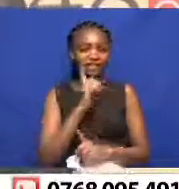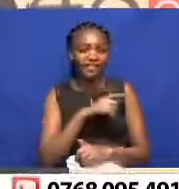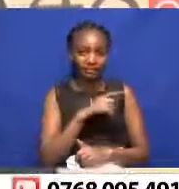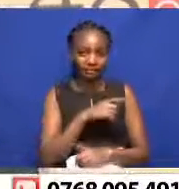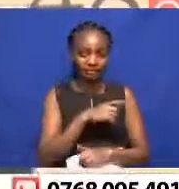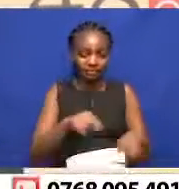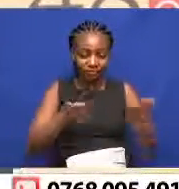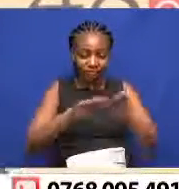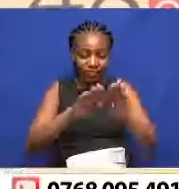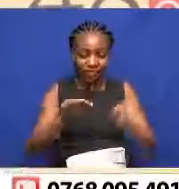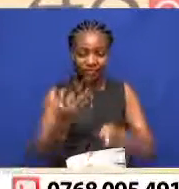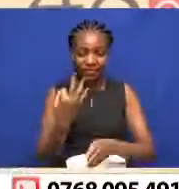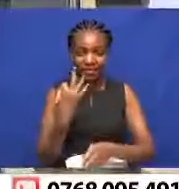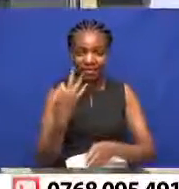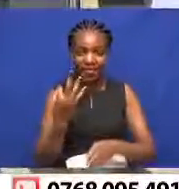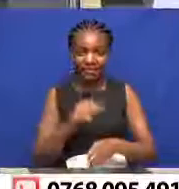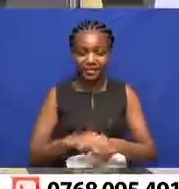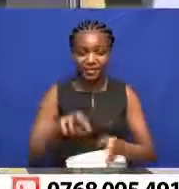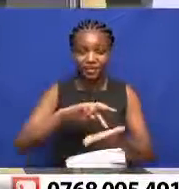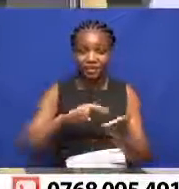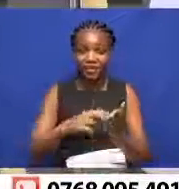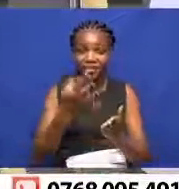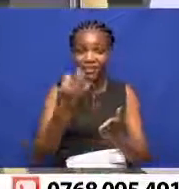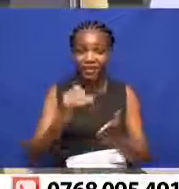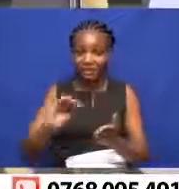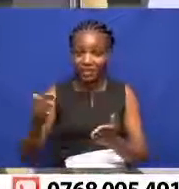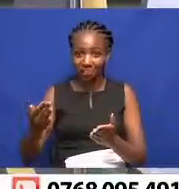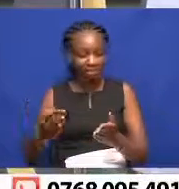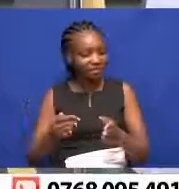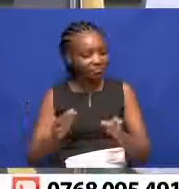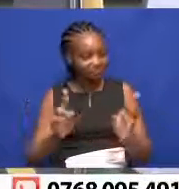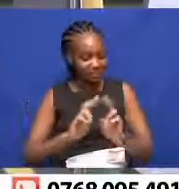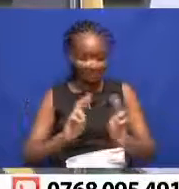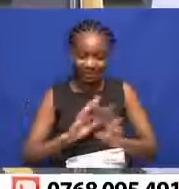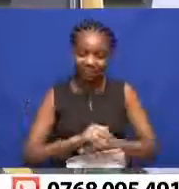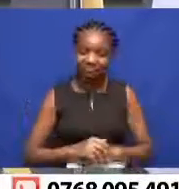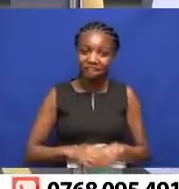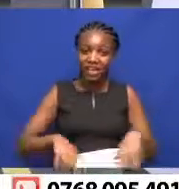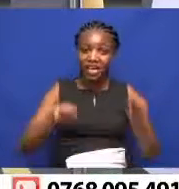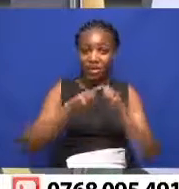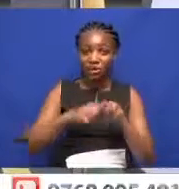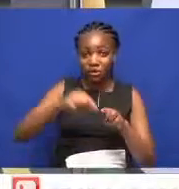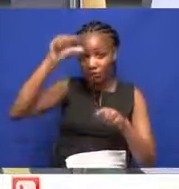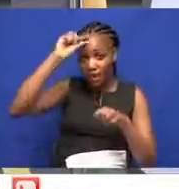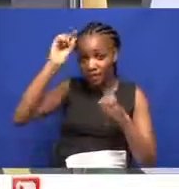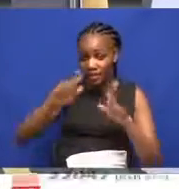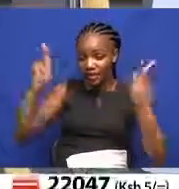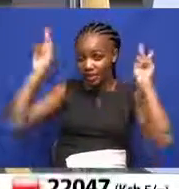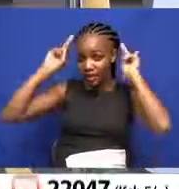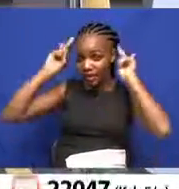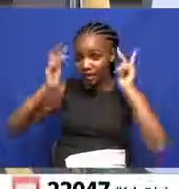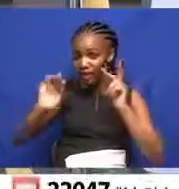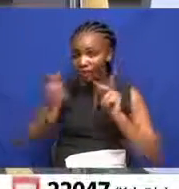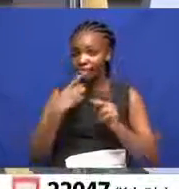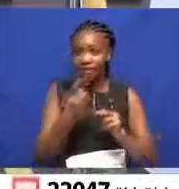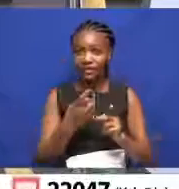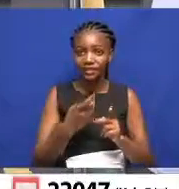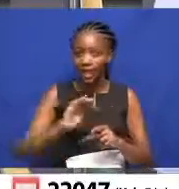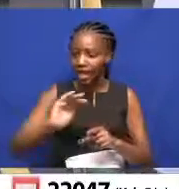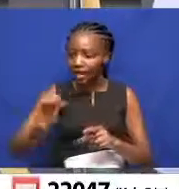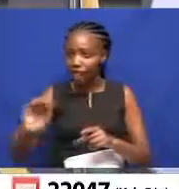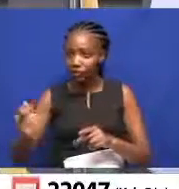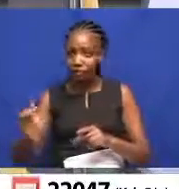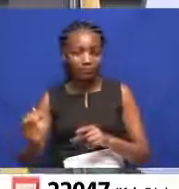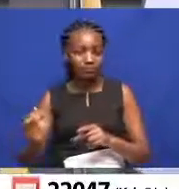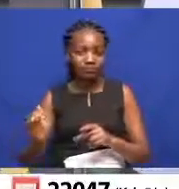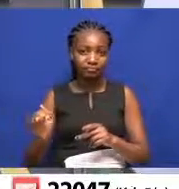the total to 30. According to Governor Wycliffe Oparanya, one of the main reasons as to why counties are unable to attain the